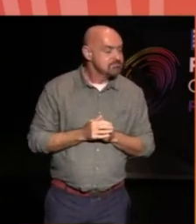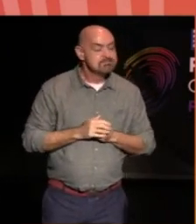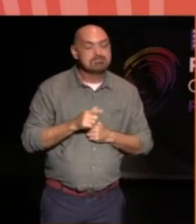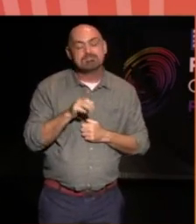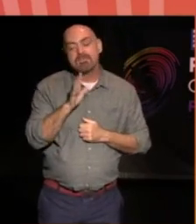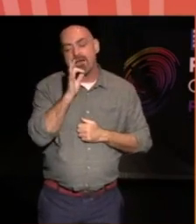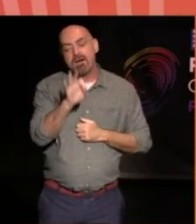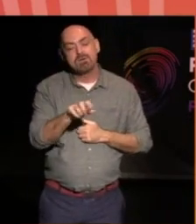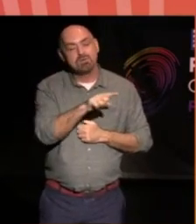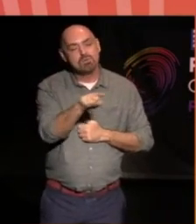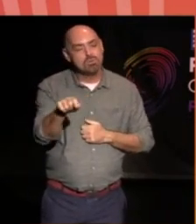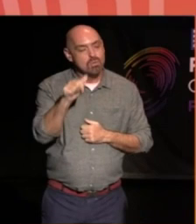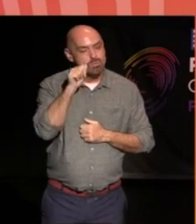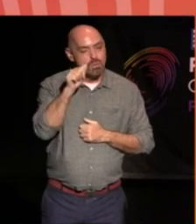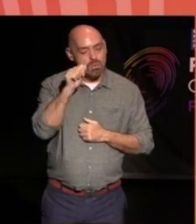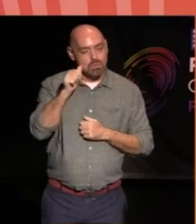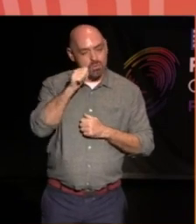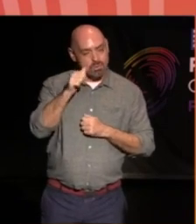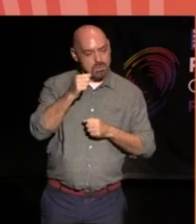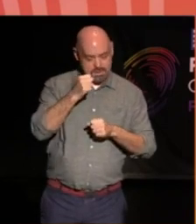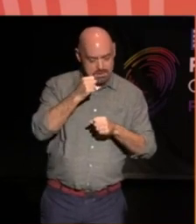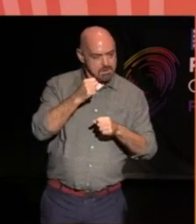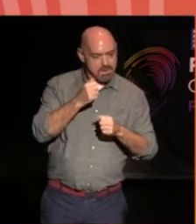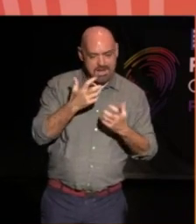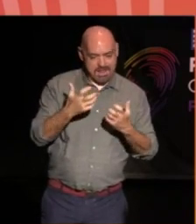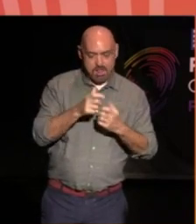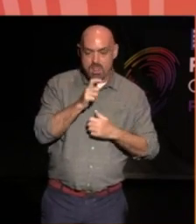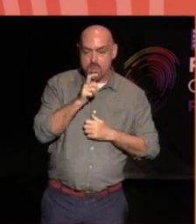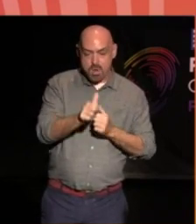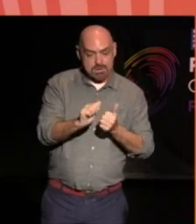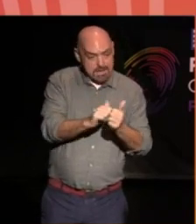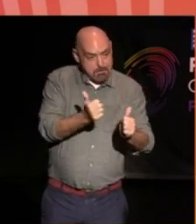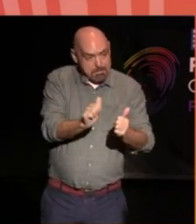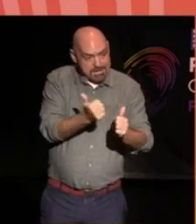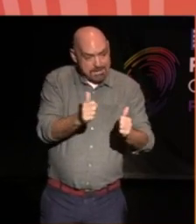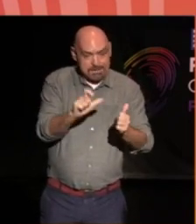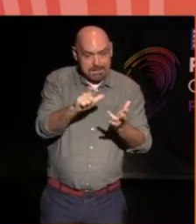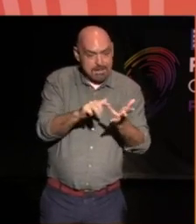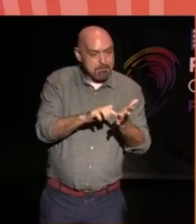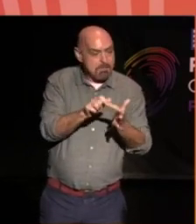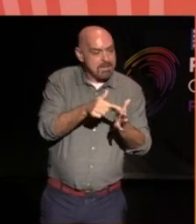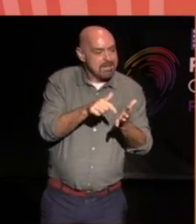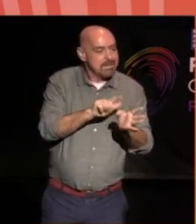anyone know what the genesis of the word company is? Where does it come from?